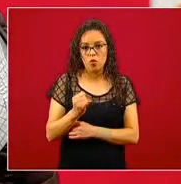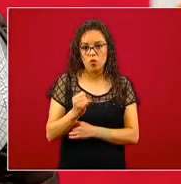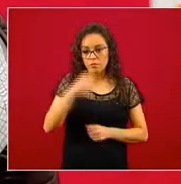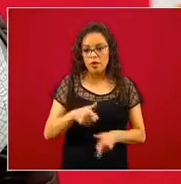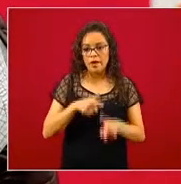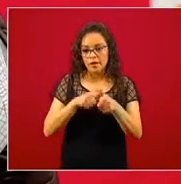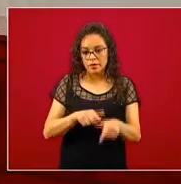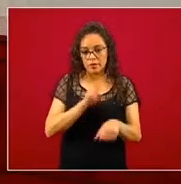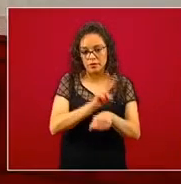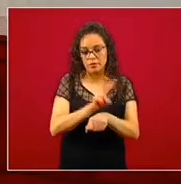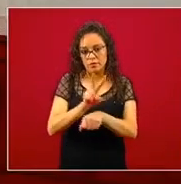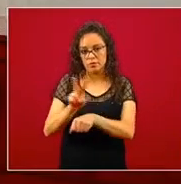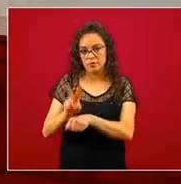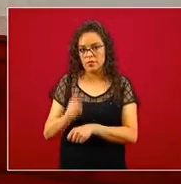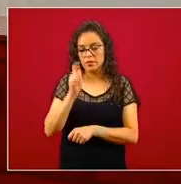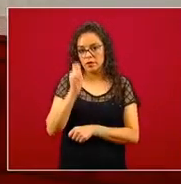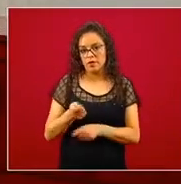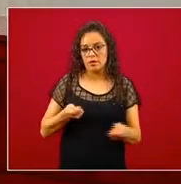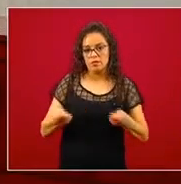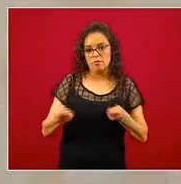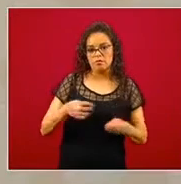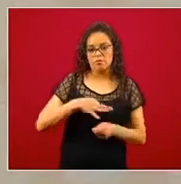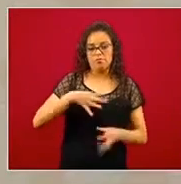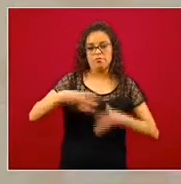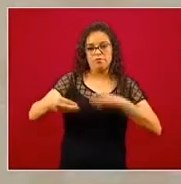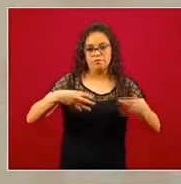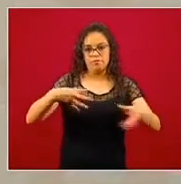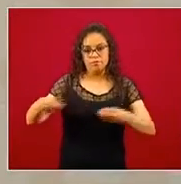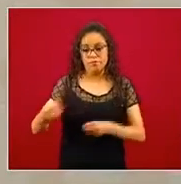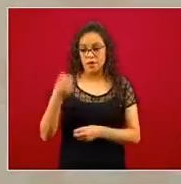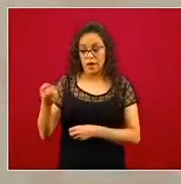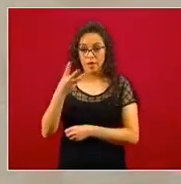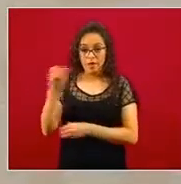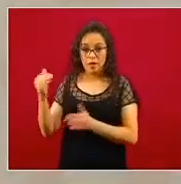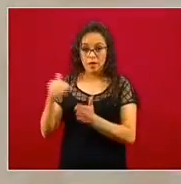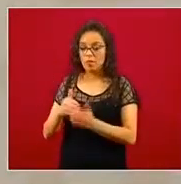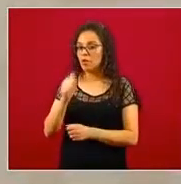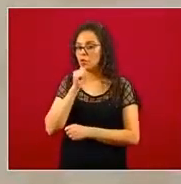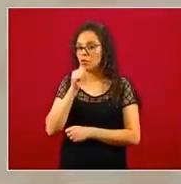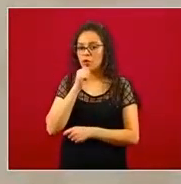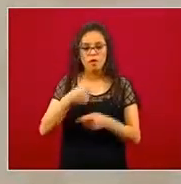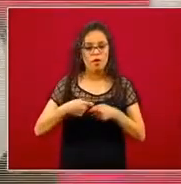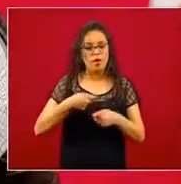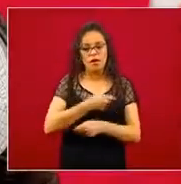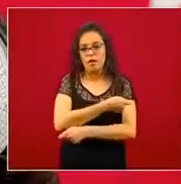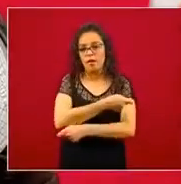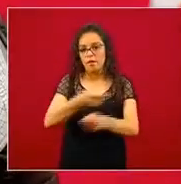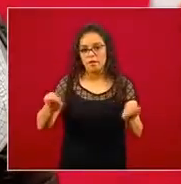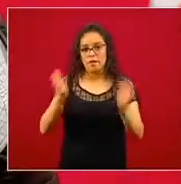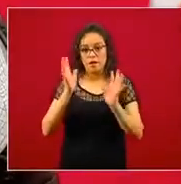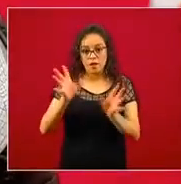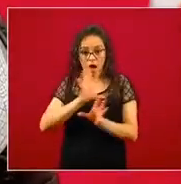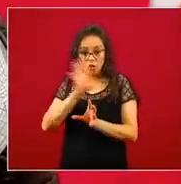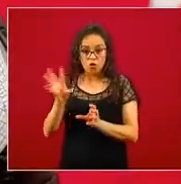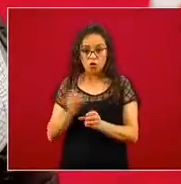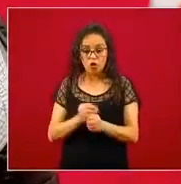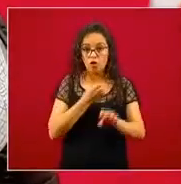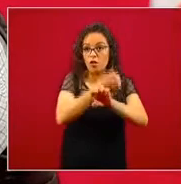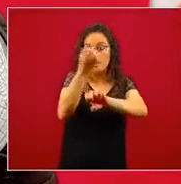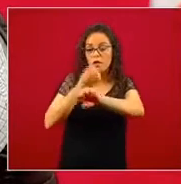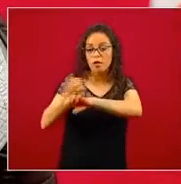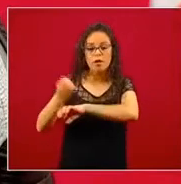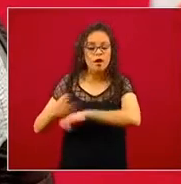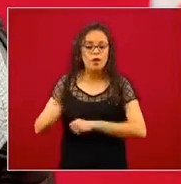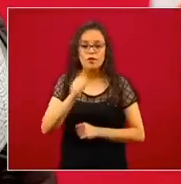additional 300,000. These 300,000 as such, and taking into account the 100,000 that